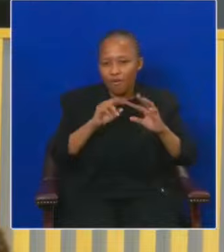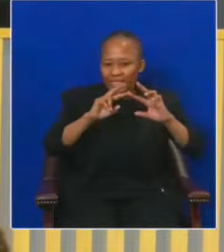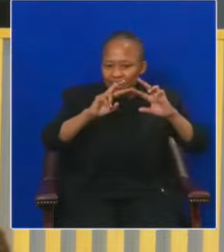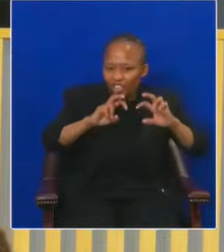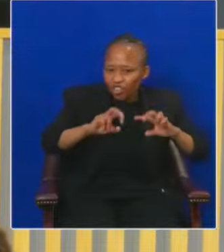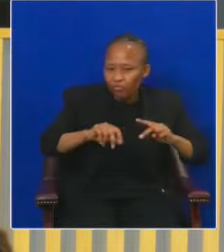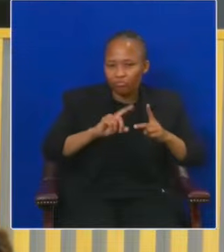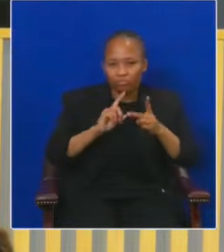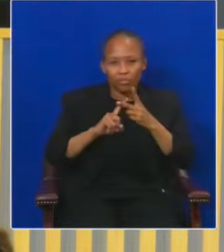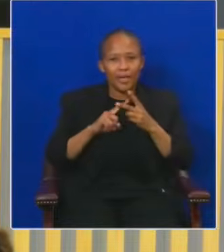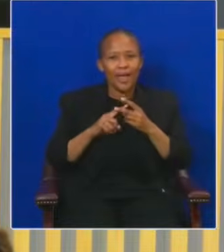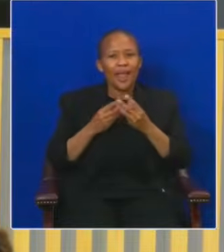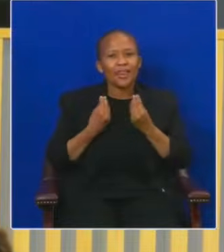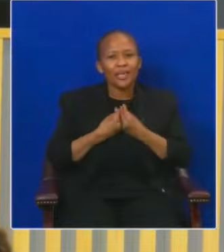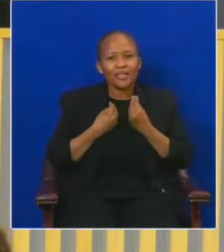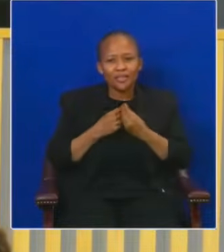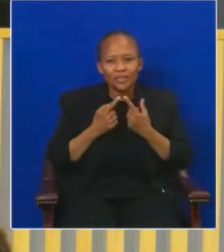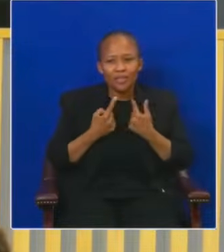And